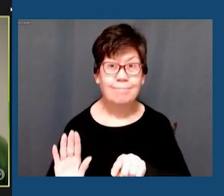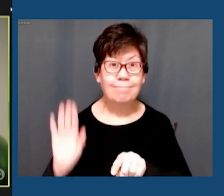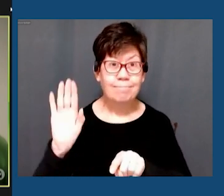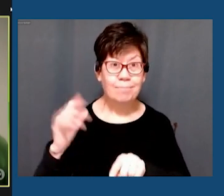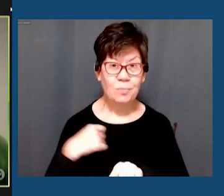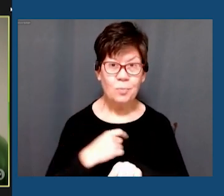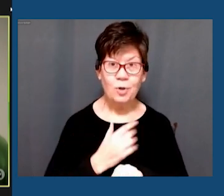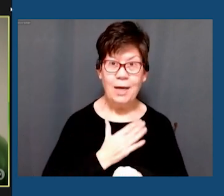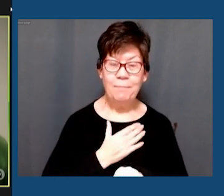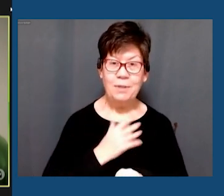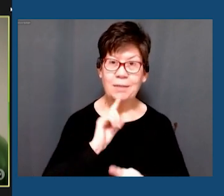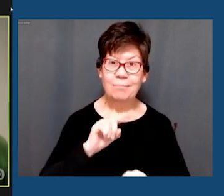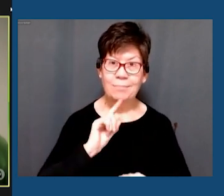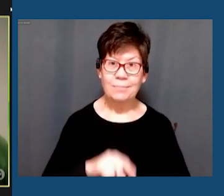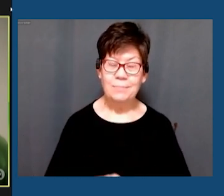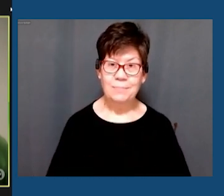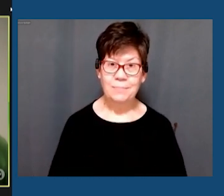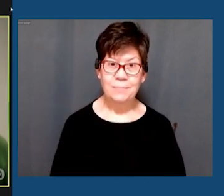Thanks.